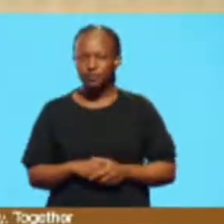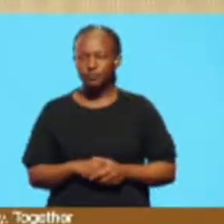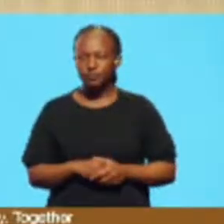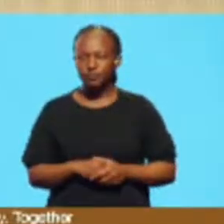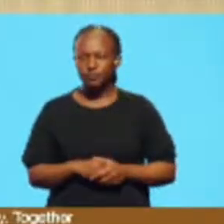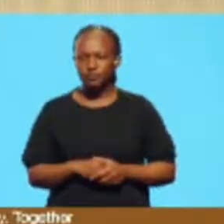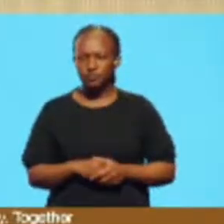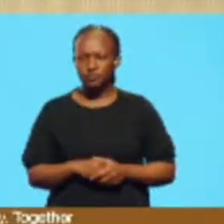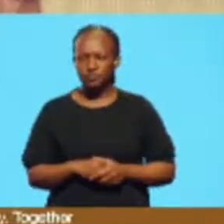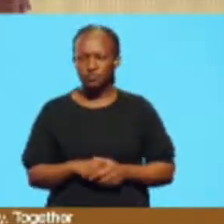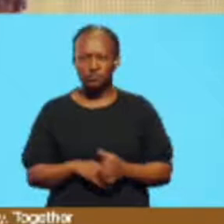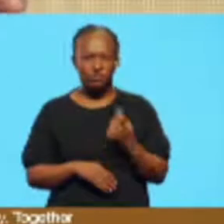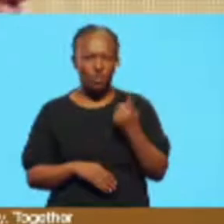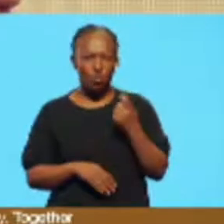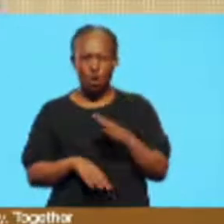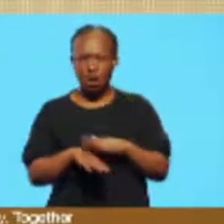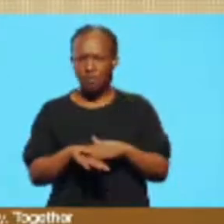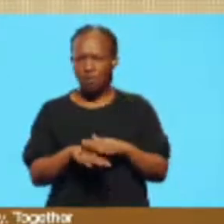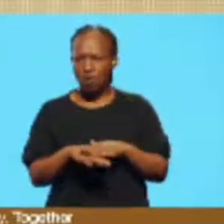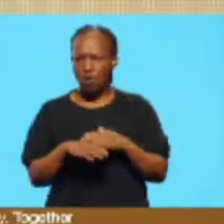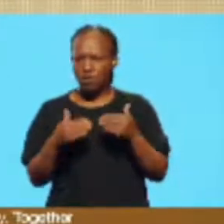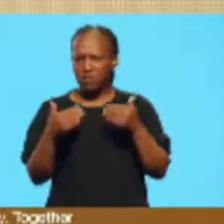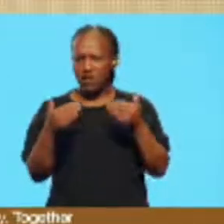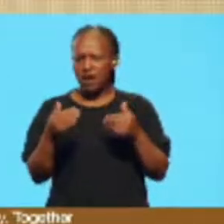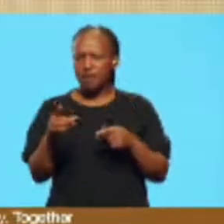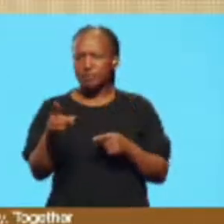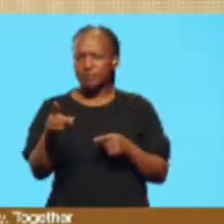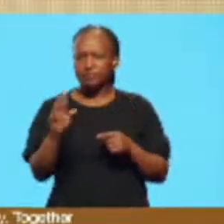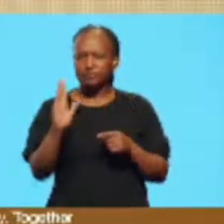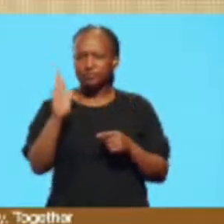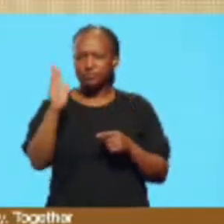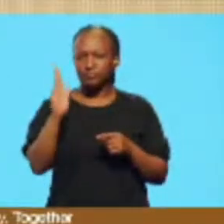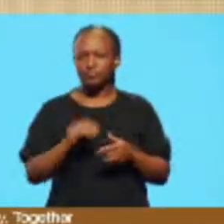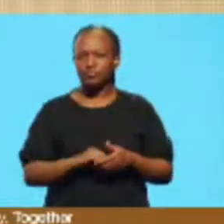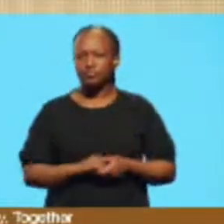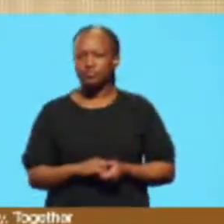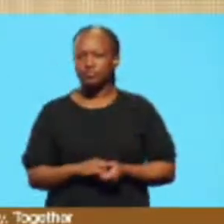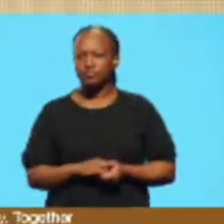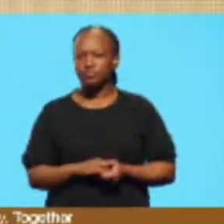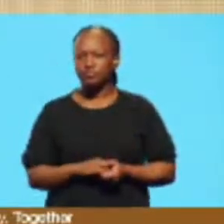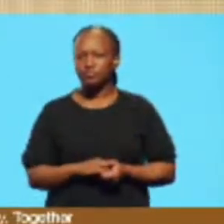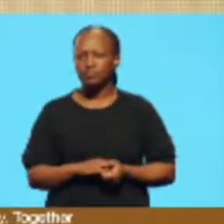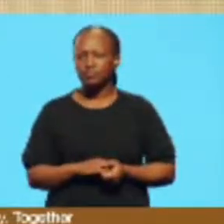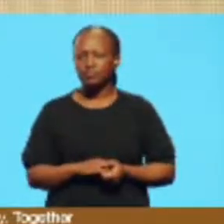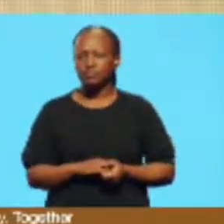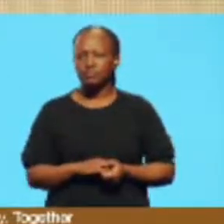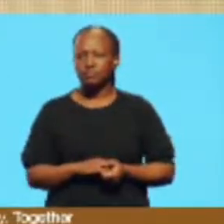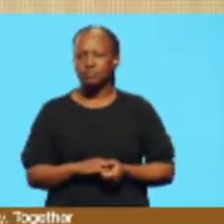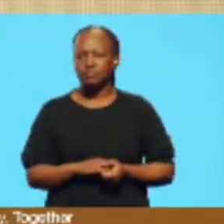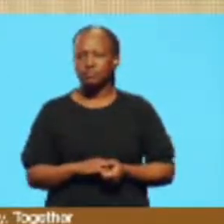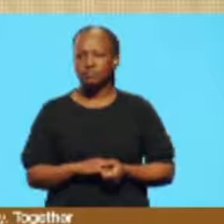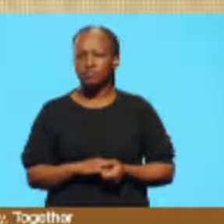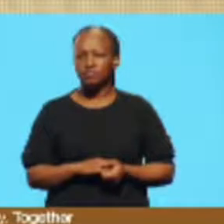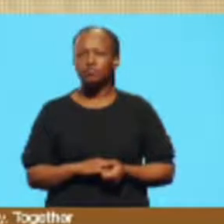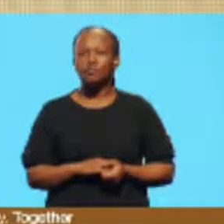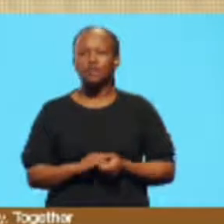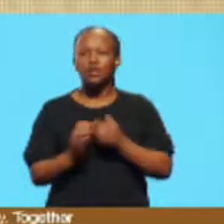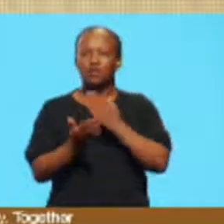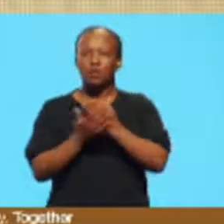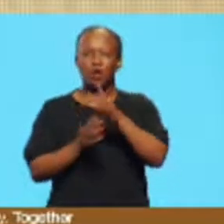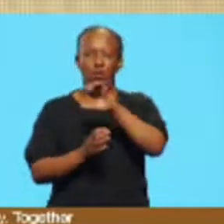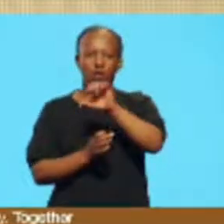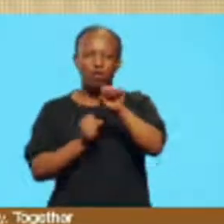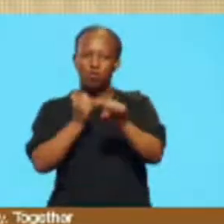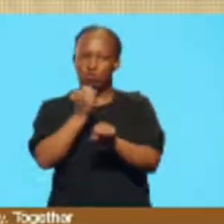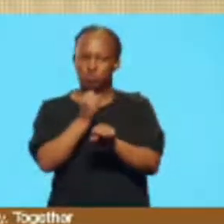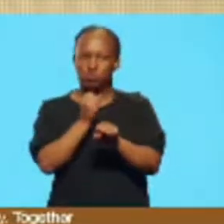There's one more hand right here in the front. And I'm sure we'll be concluding because I don't see any